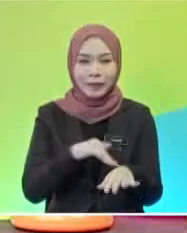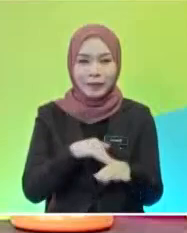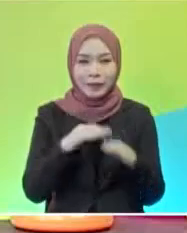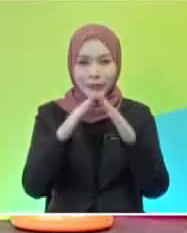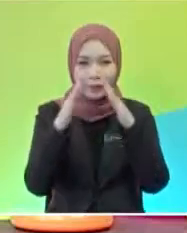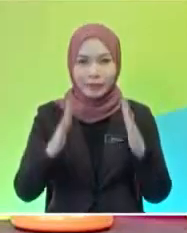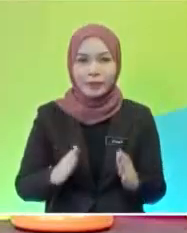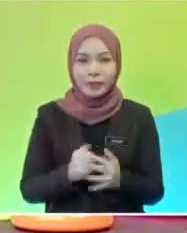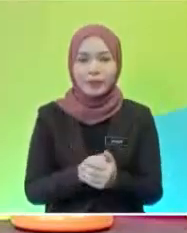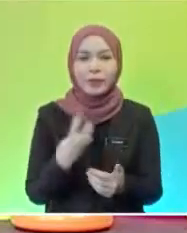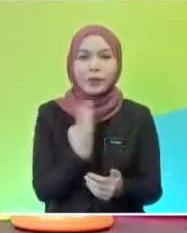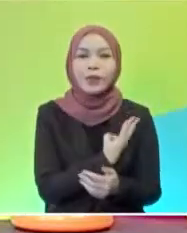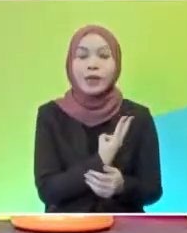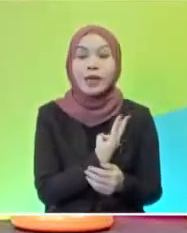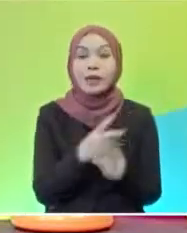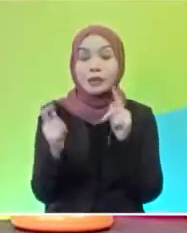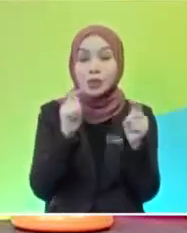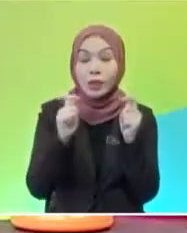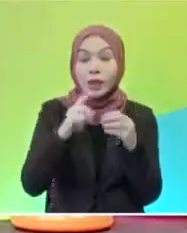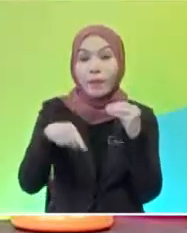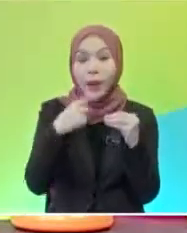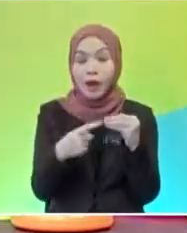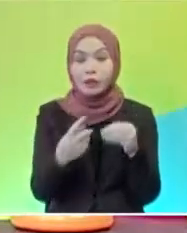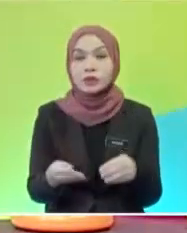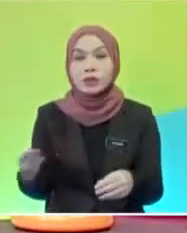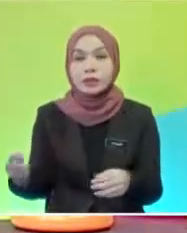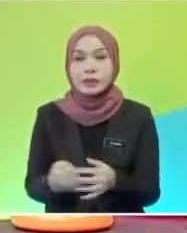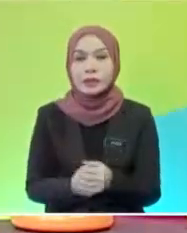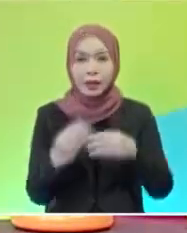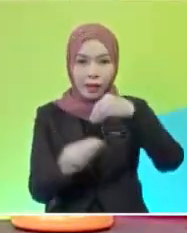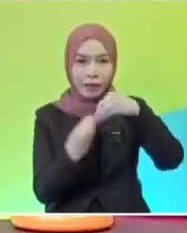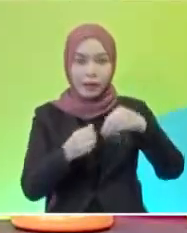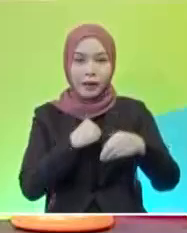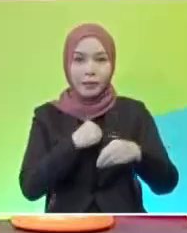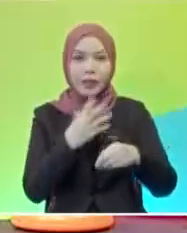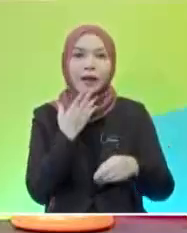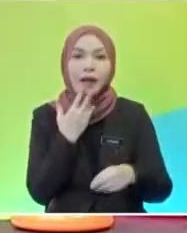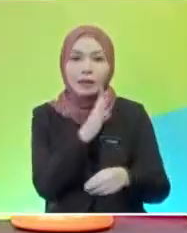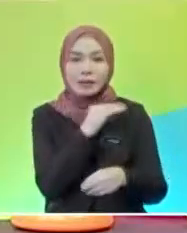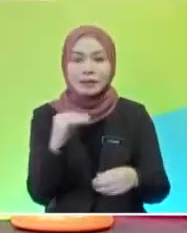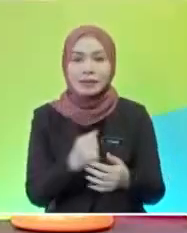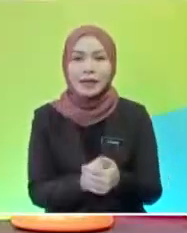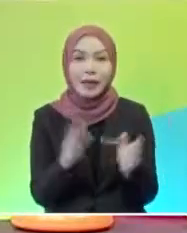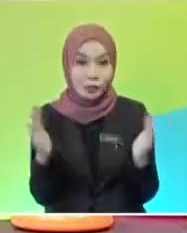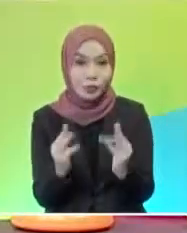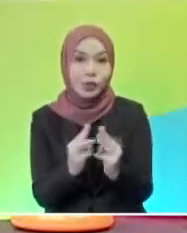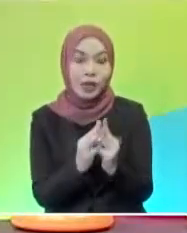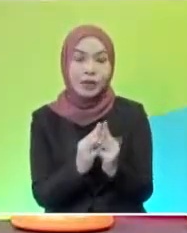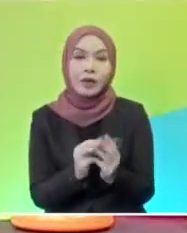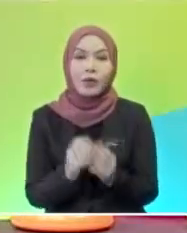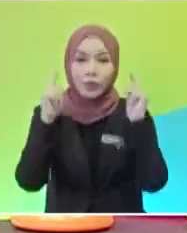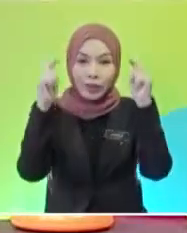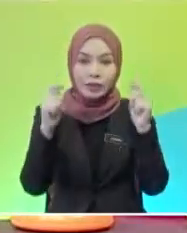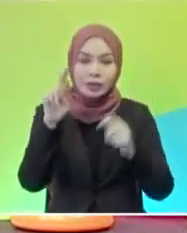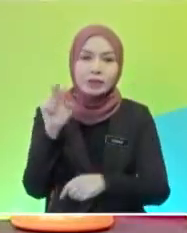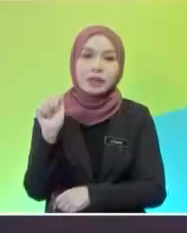we are speaking about the things around me, colors, shapes, and everything together with Teacher Rahmah from SK Maiden High, Pulau Pinang.